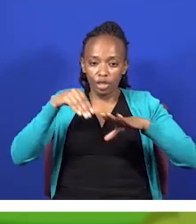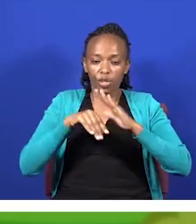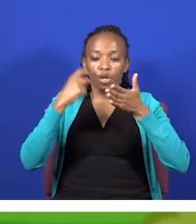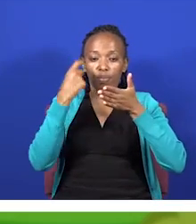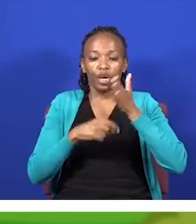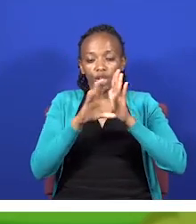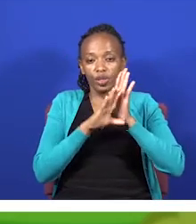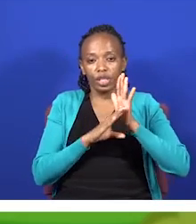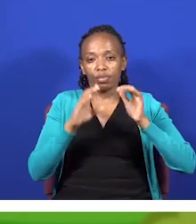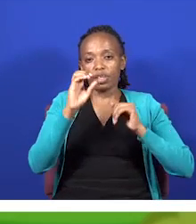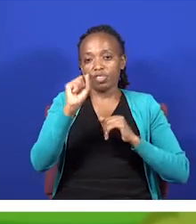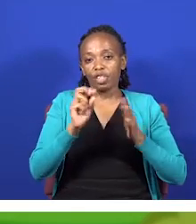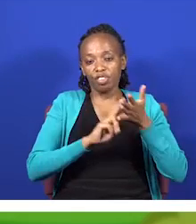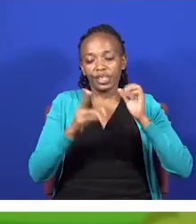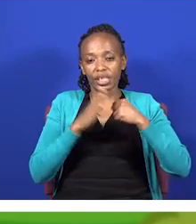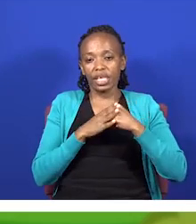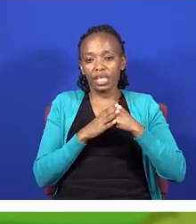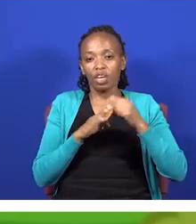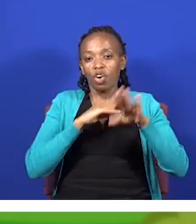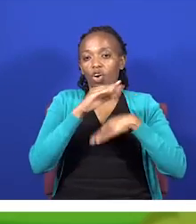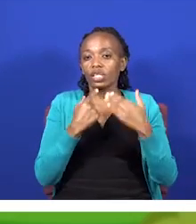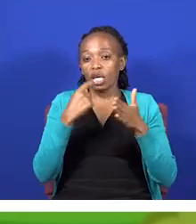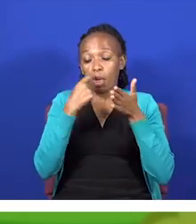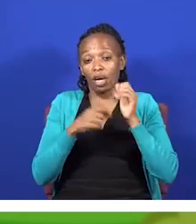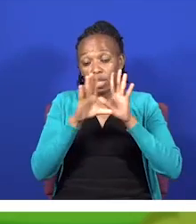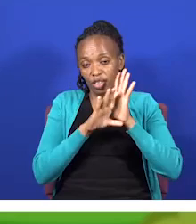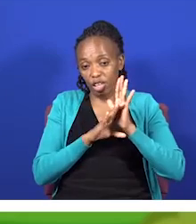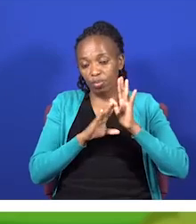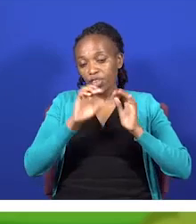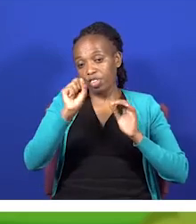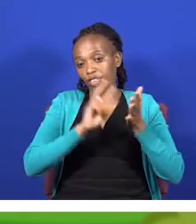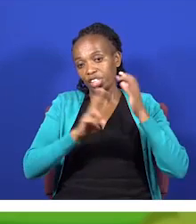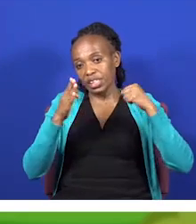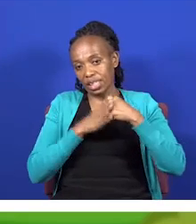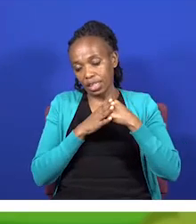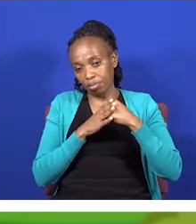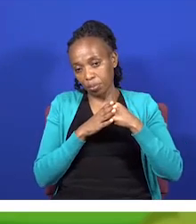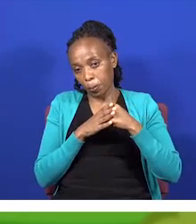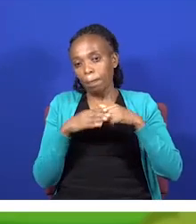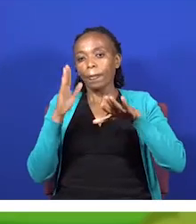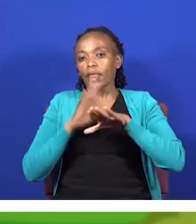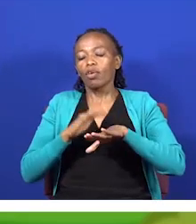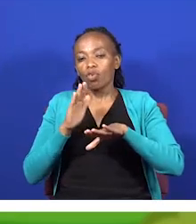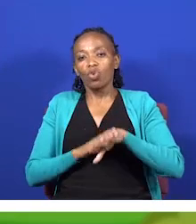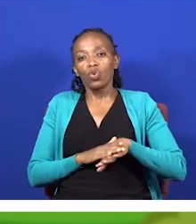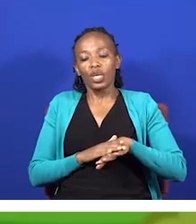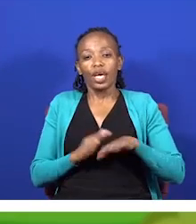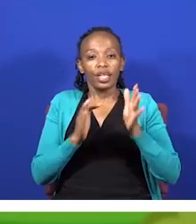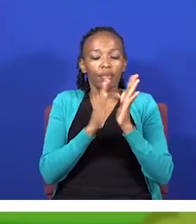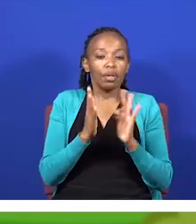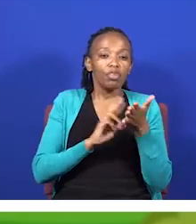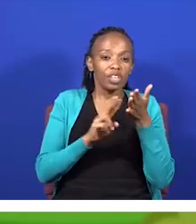Matthew chapter 5, verse 9. Everybody say Matthew chapter 5, verse 9. Awesome. And the scripture